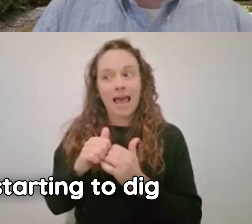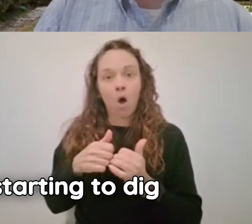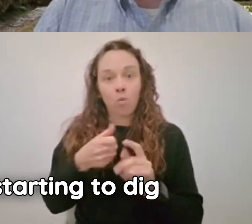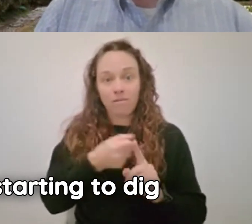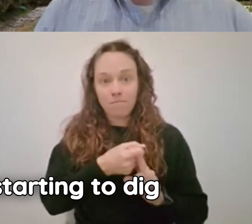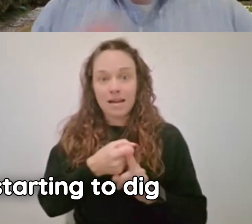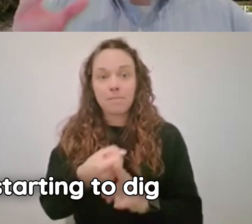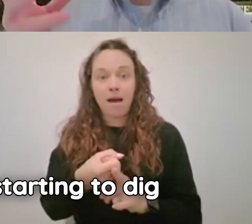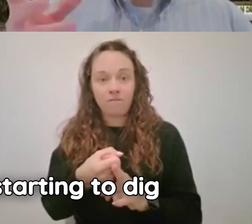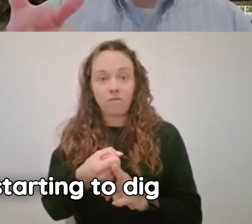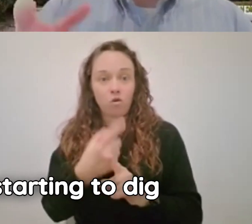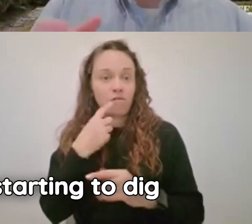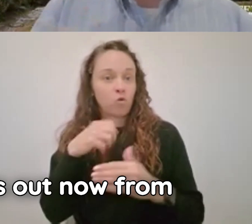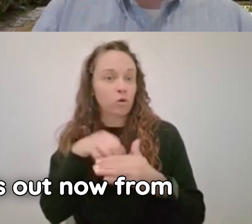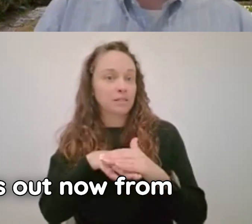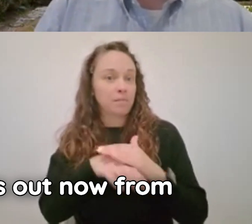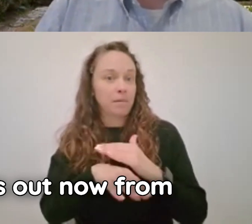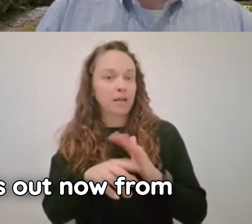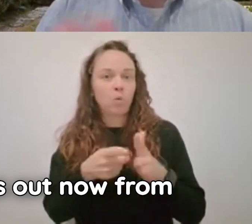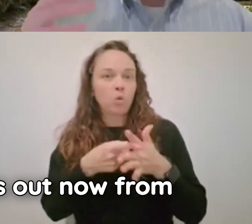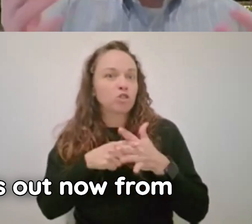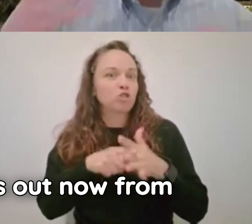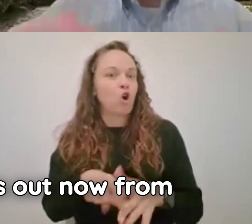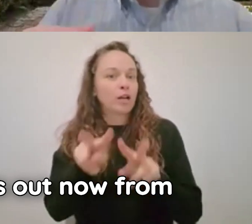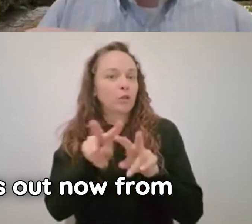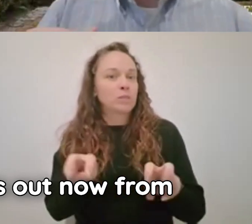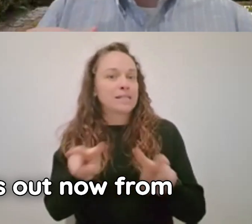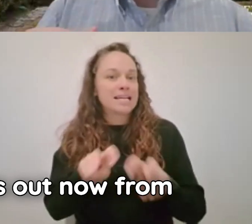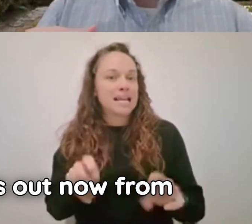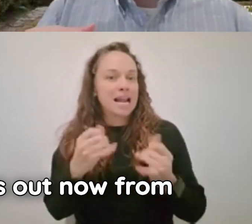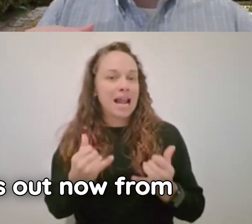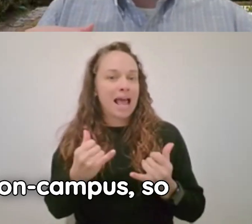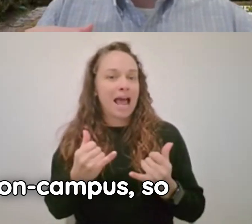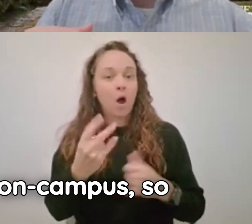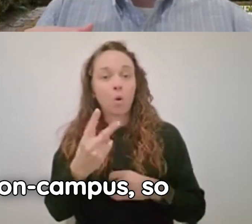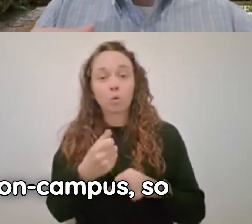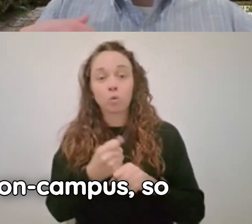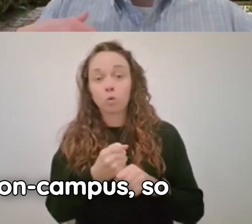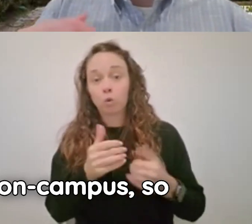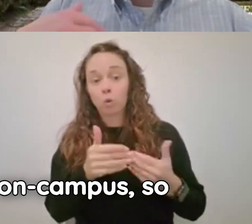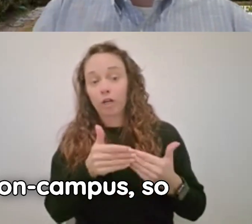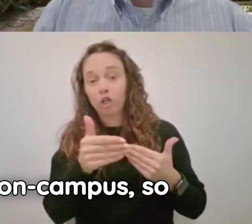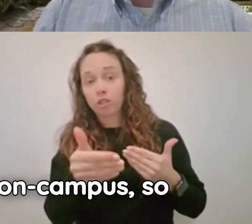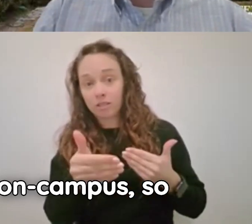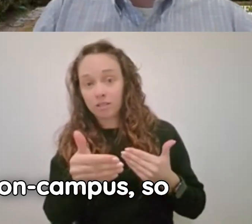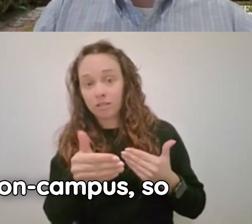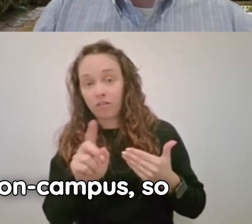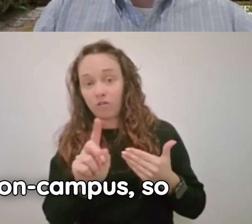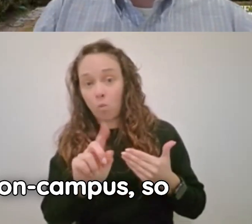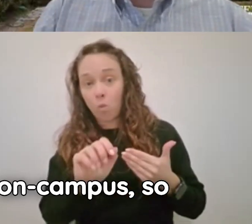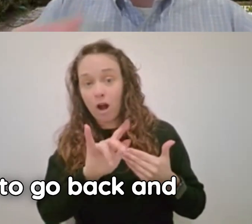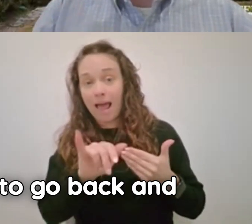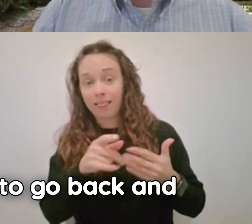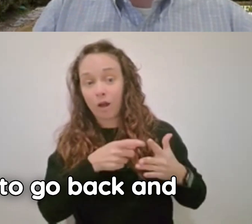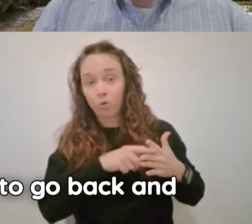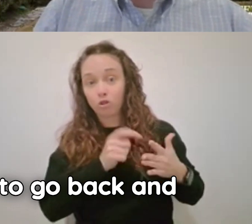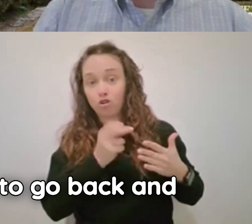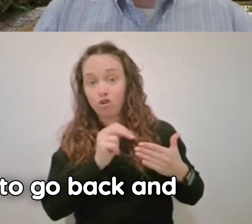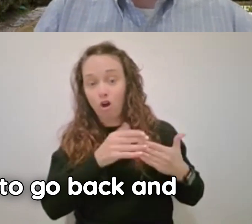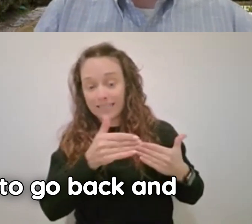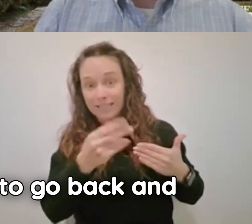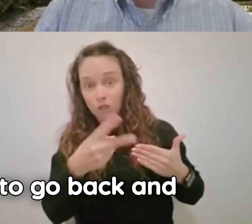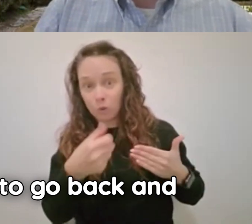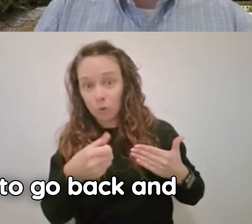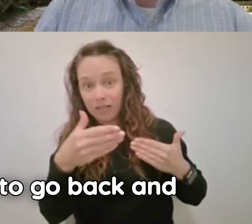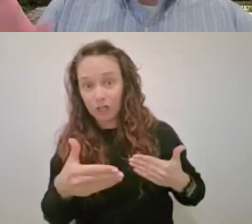of accessibility. We're just starting to dig into that. We're 2 years out now from when Ally was turned on campus, so it's probably a good